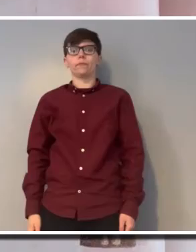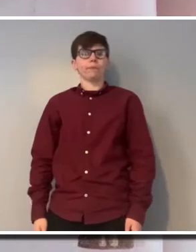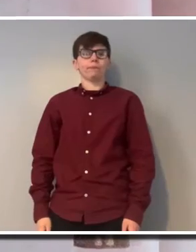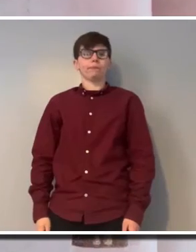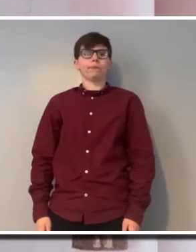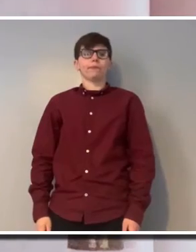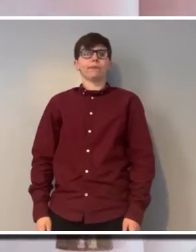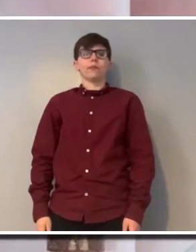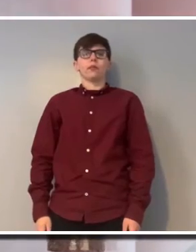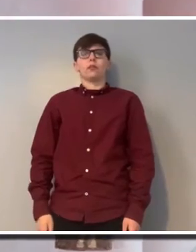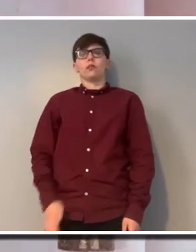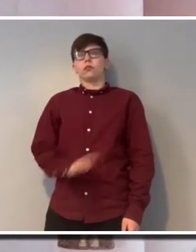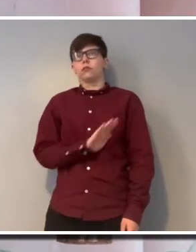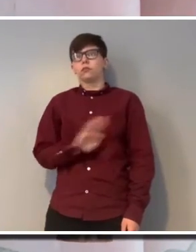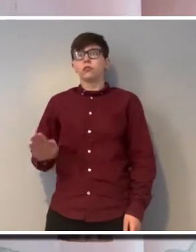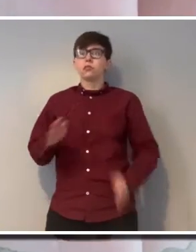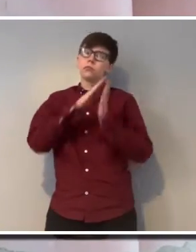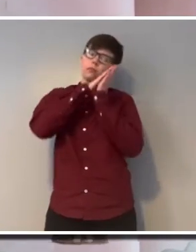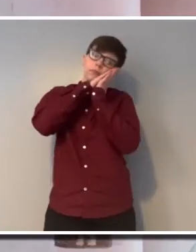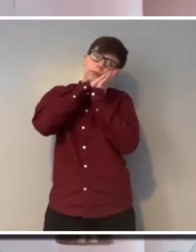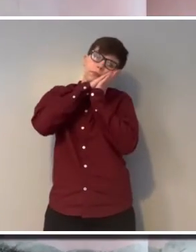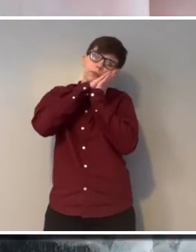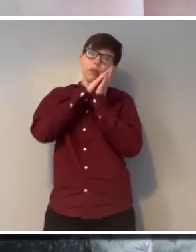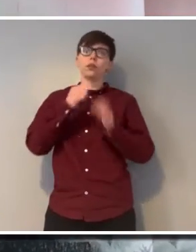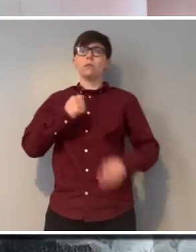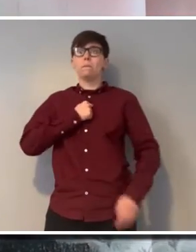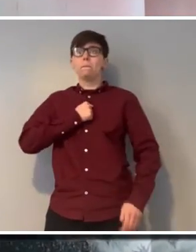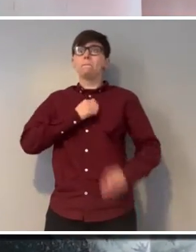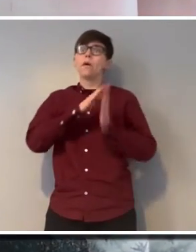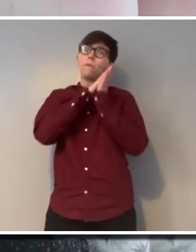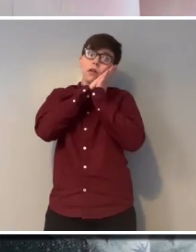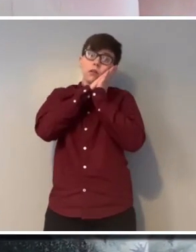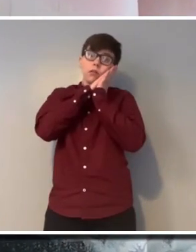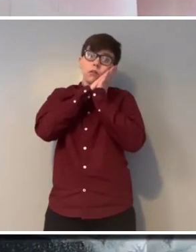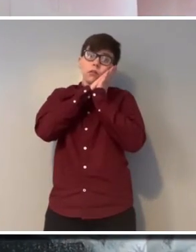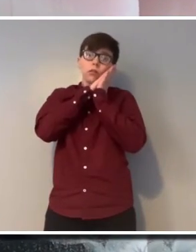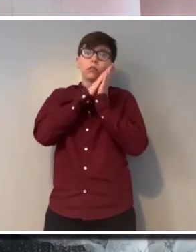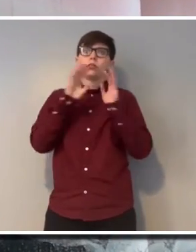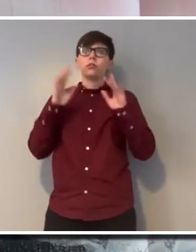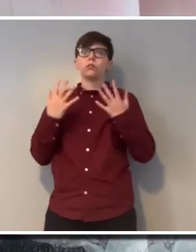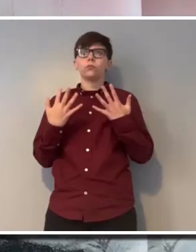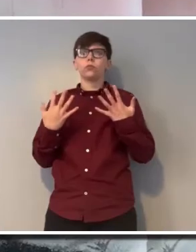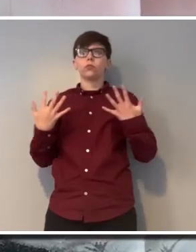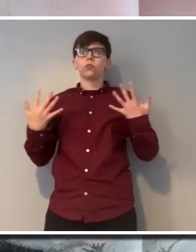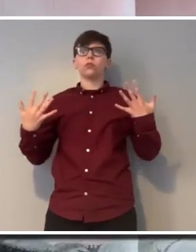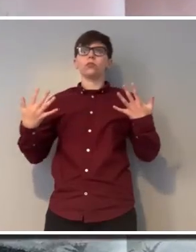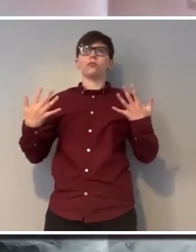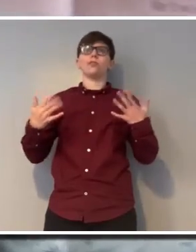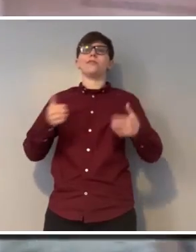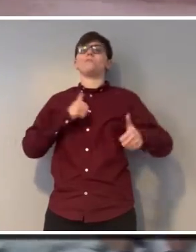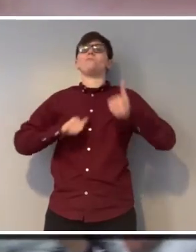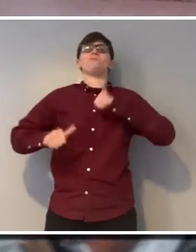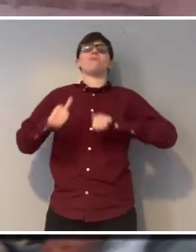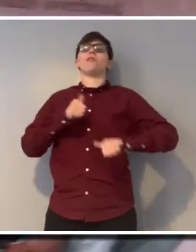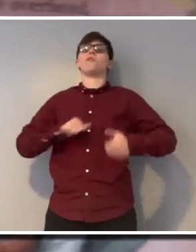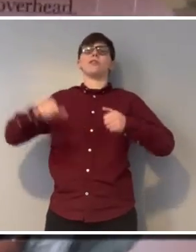Soon his sparkle got so bright, I found it hard to sleep at night.